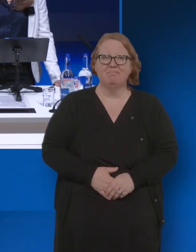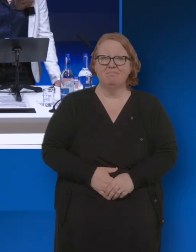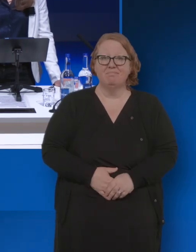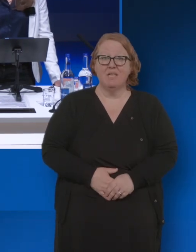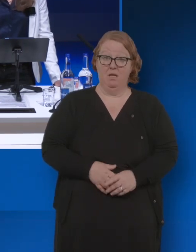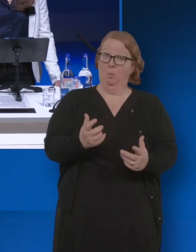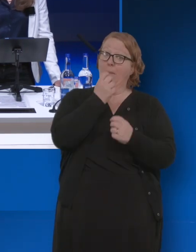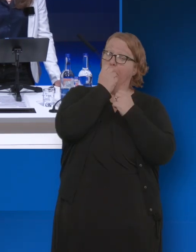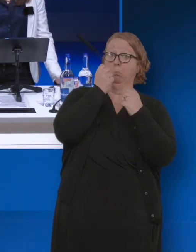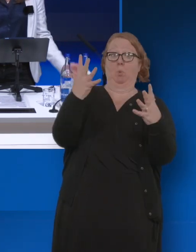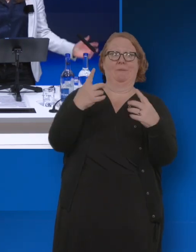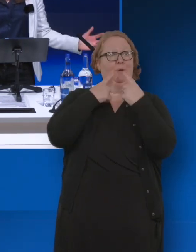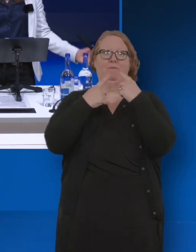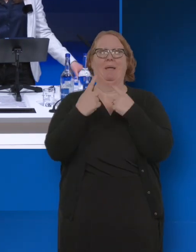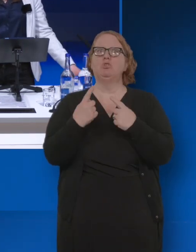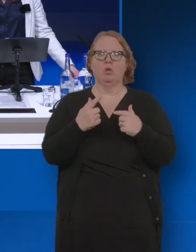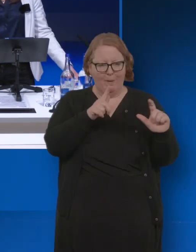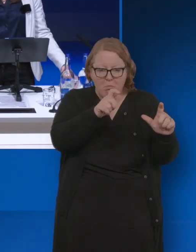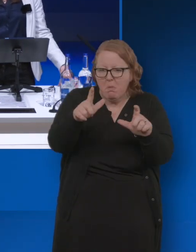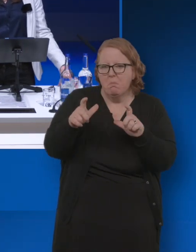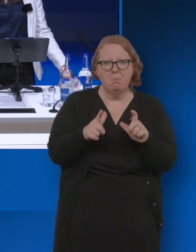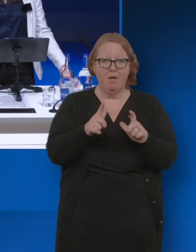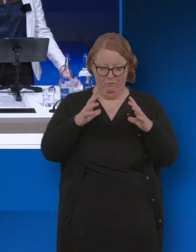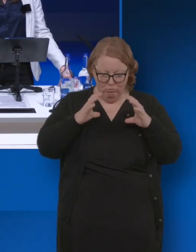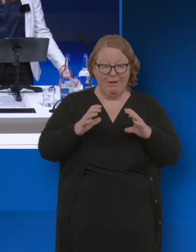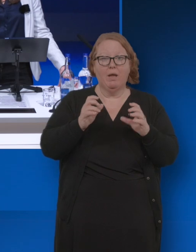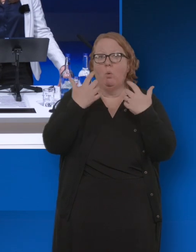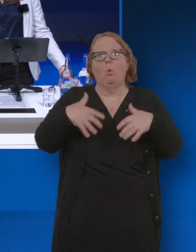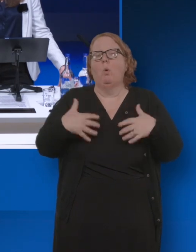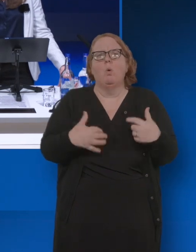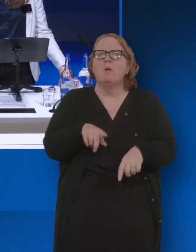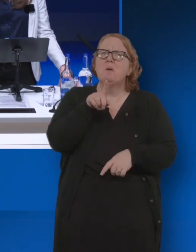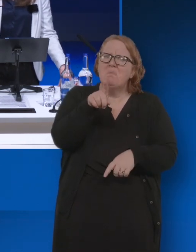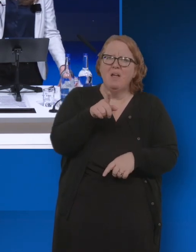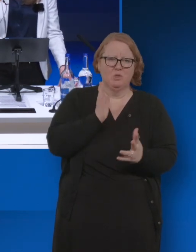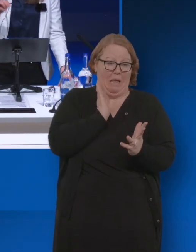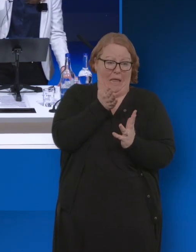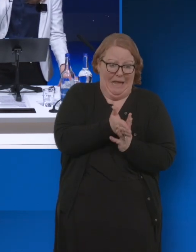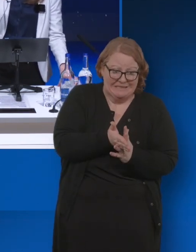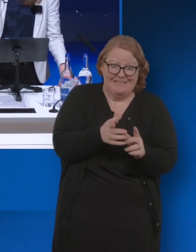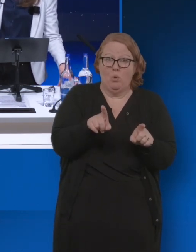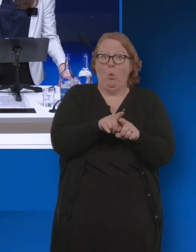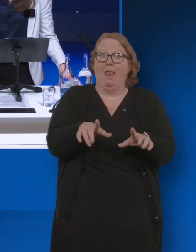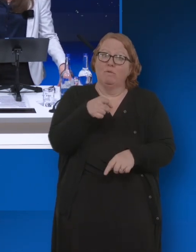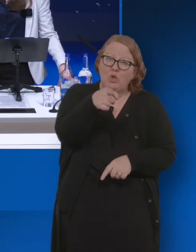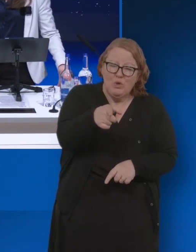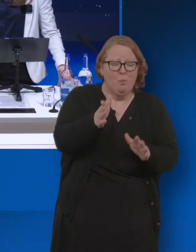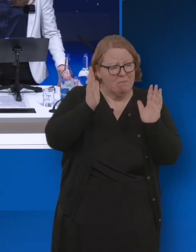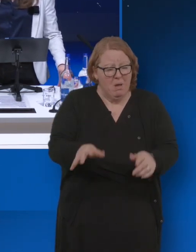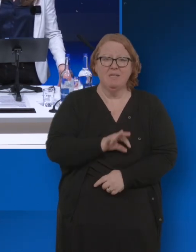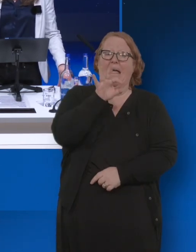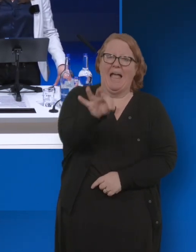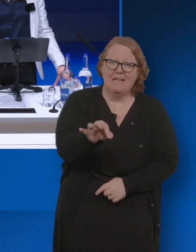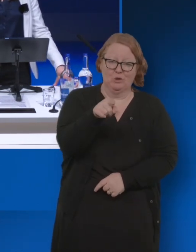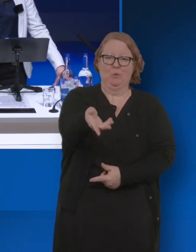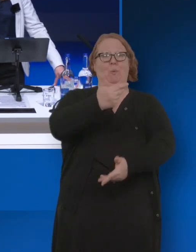It won't. It will measure some beautiful and elegant things from your brain. But if we want to access what it's like to be you, we